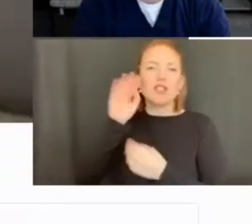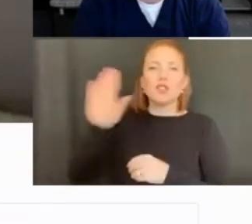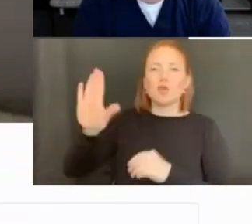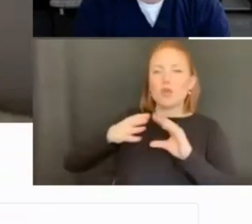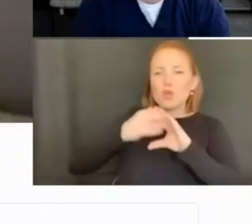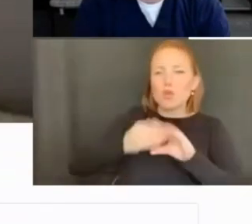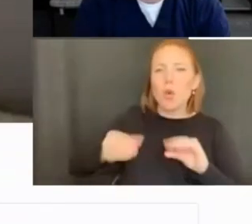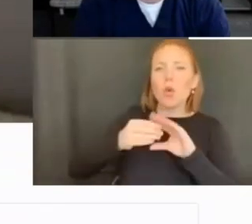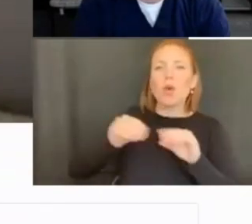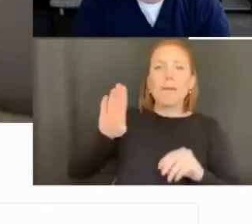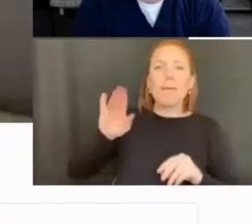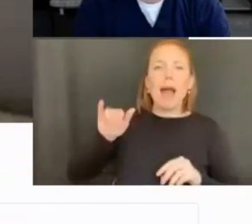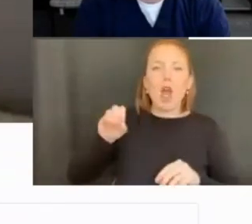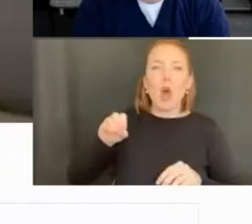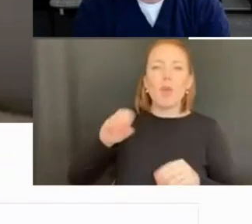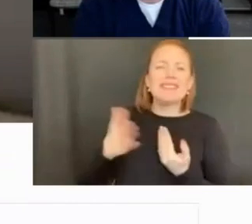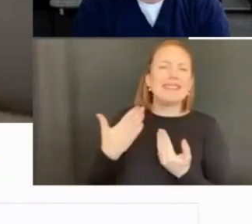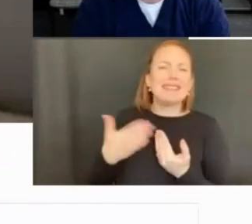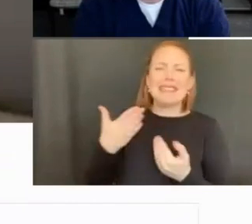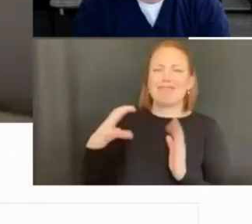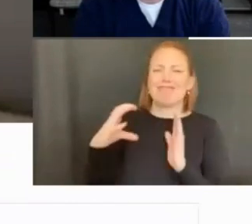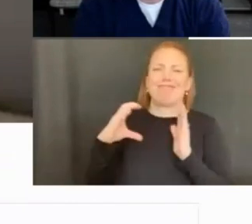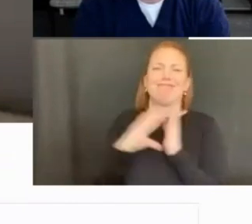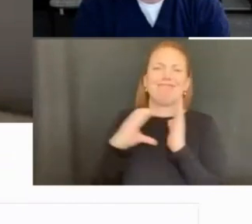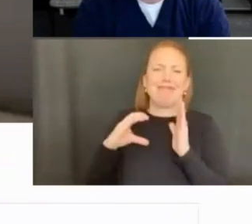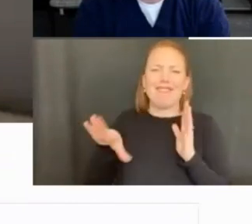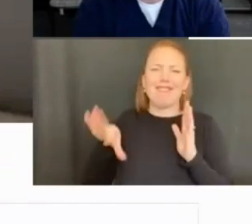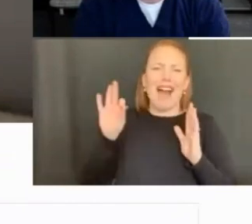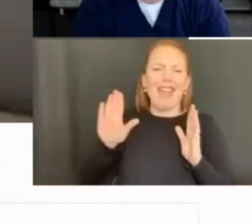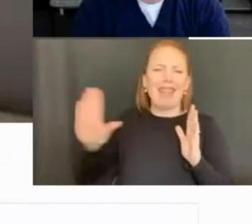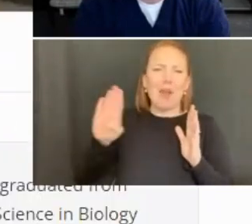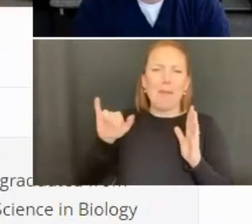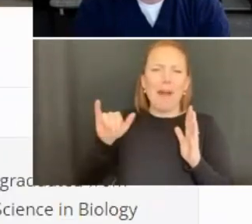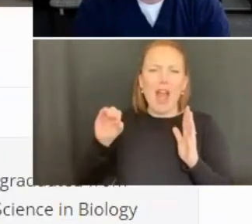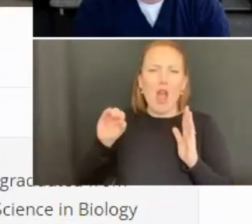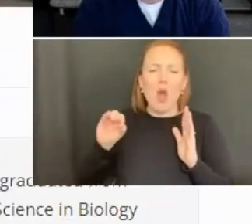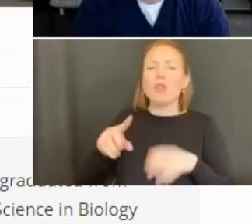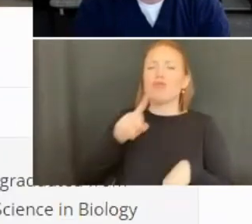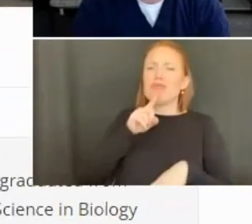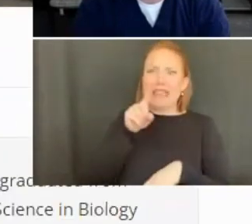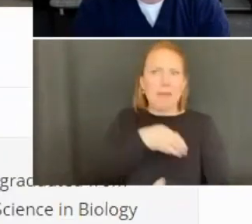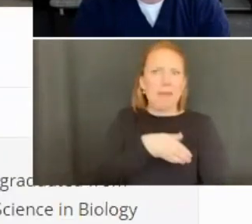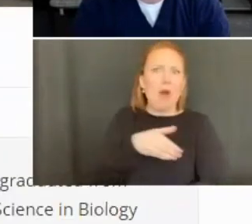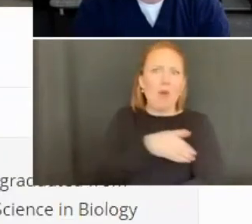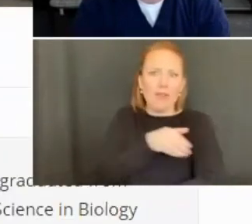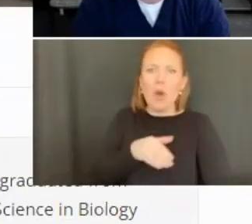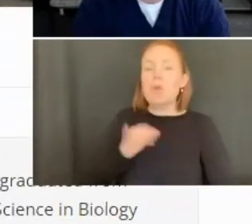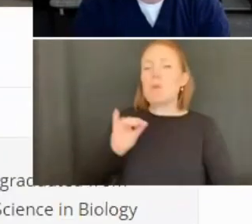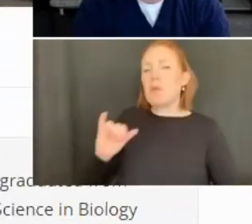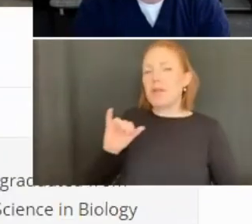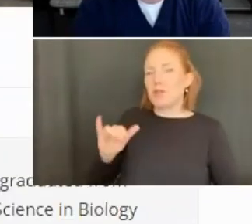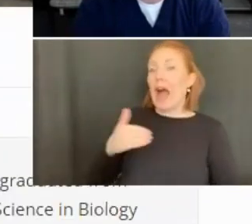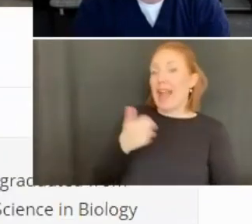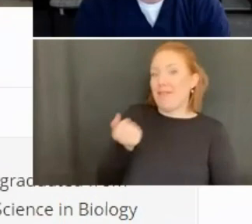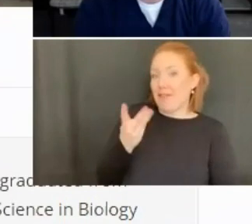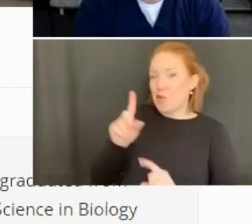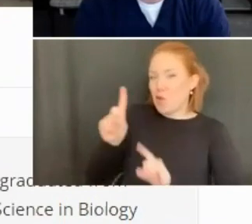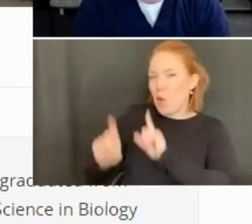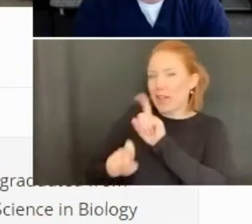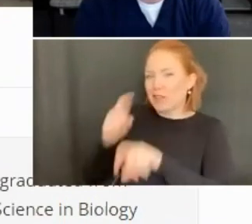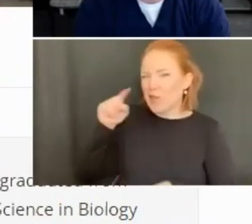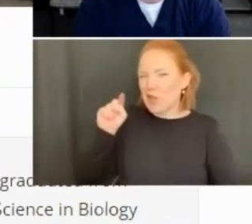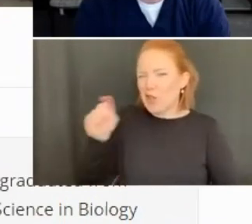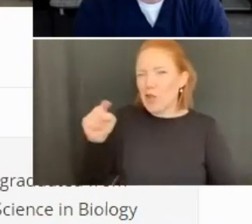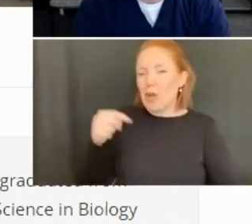doesn't take long to find someone's bio. It's sitting right there. And there's a lot of value in looking through it. Now, I have a couple of questions for you that caught my eye reading